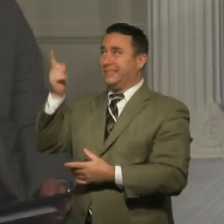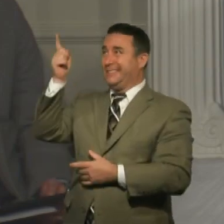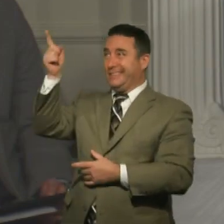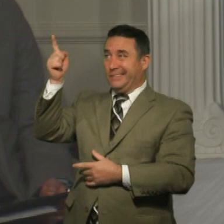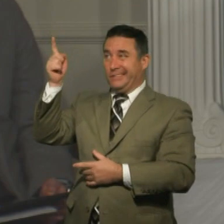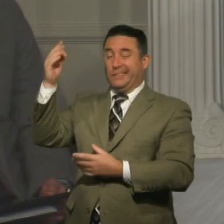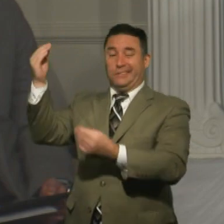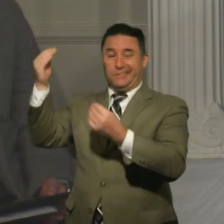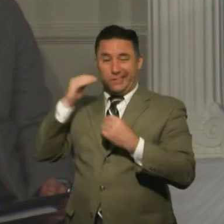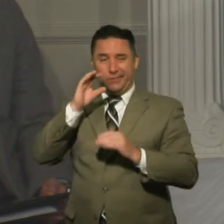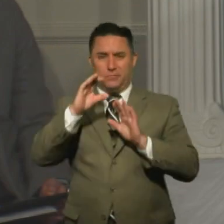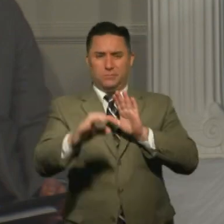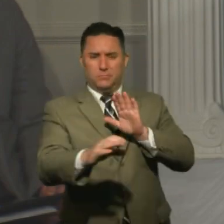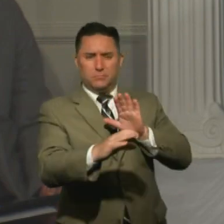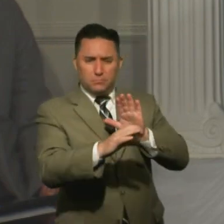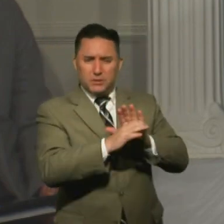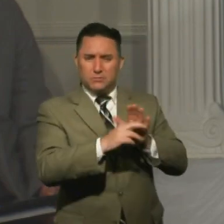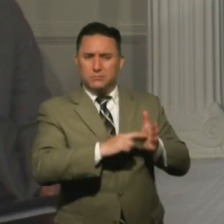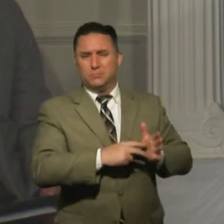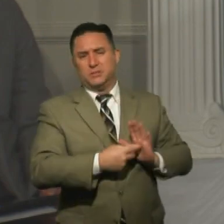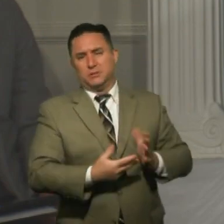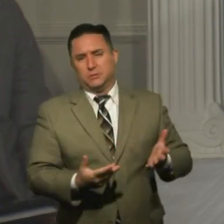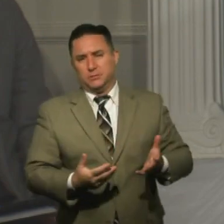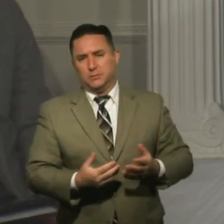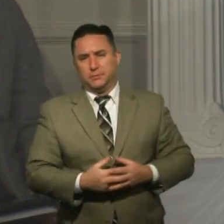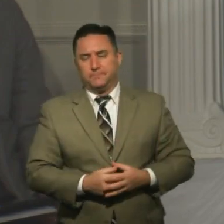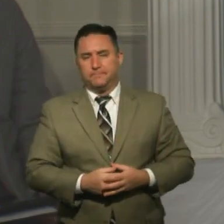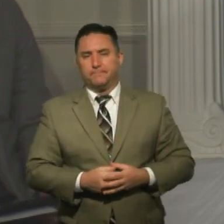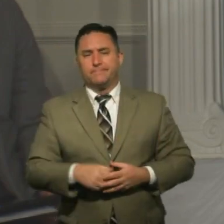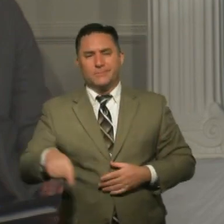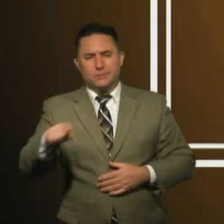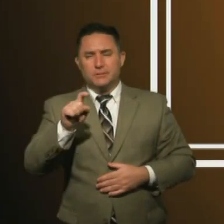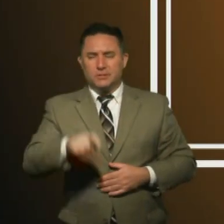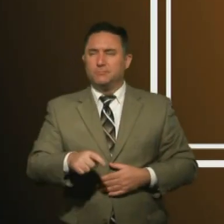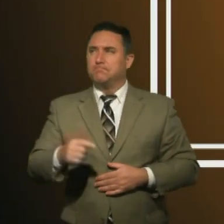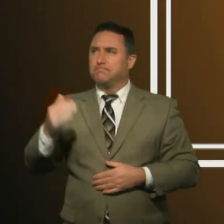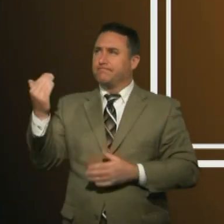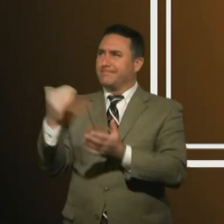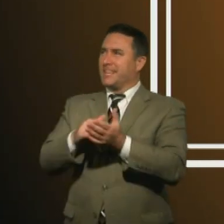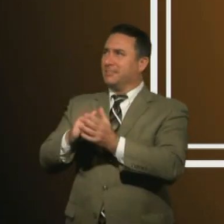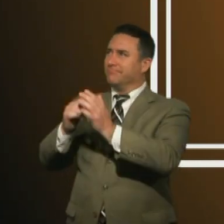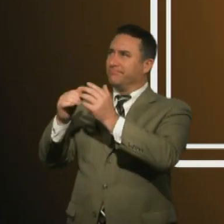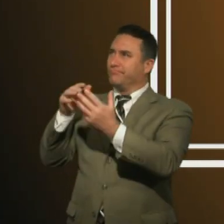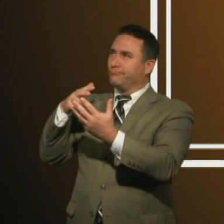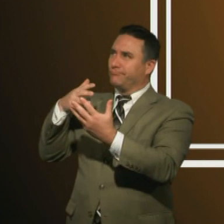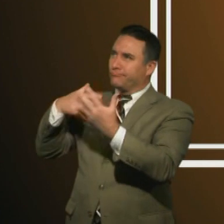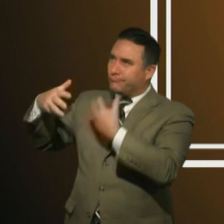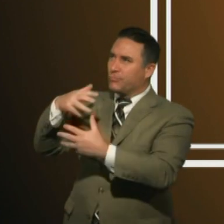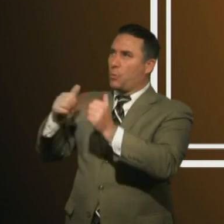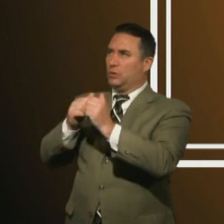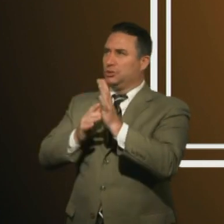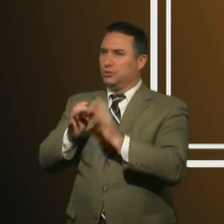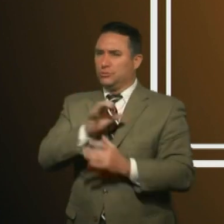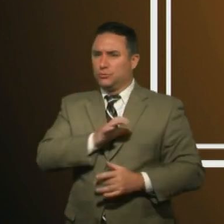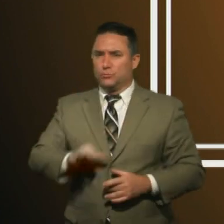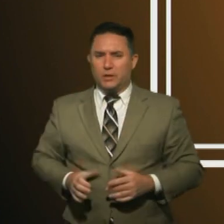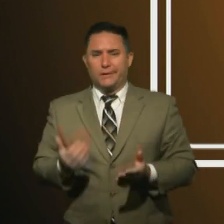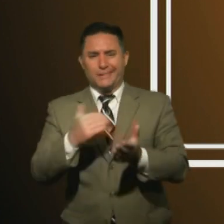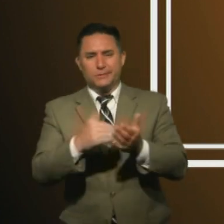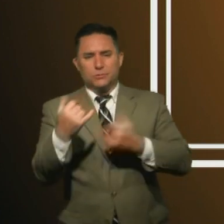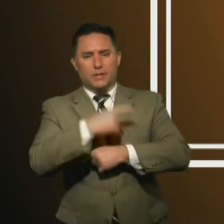gives those symbols its meaning. Do you need to reacquaint yourself with Jesus today? Have your